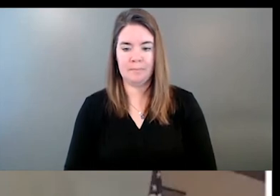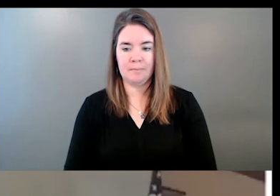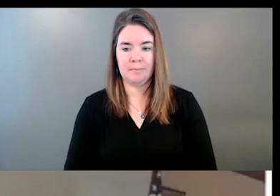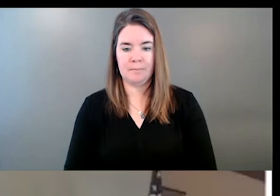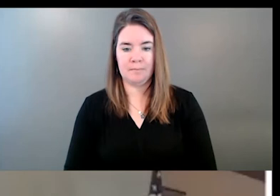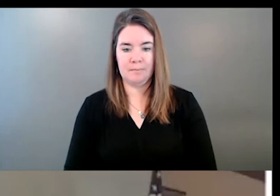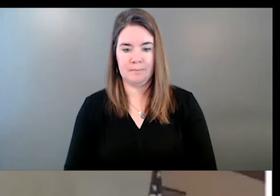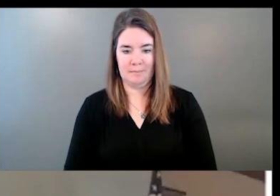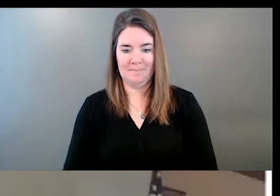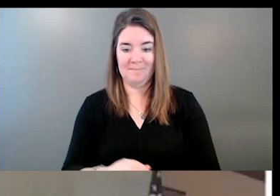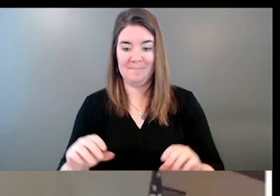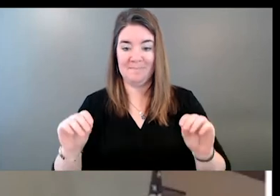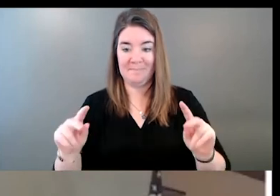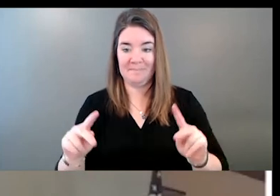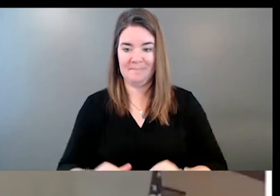Okay.